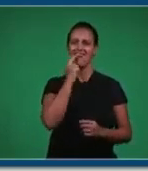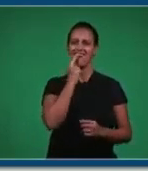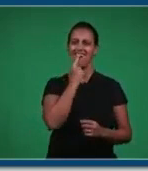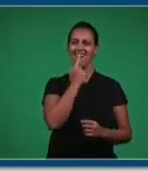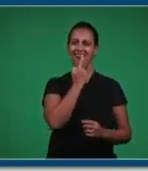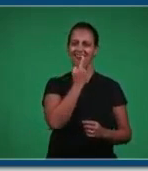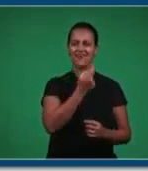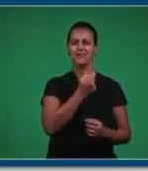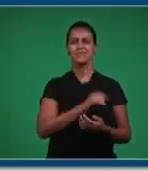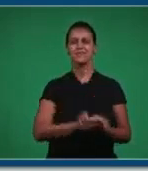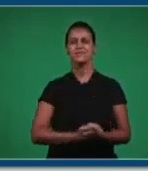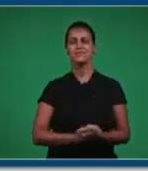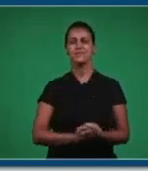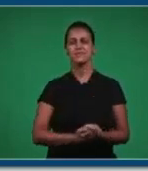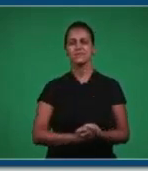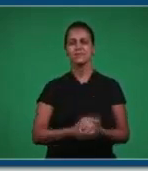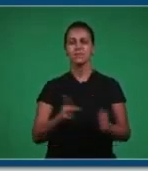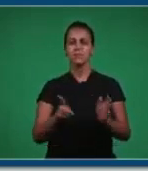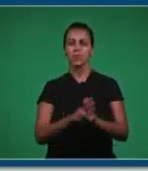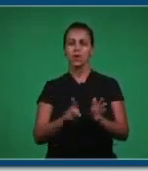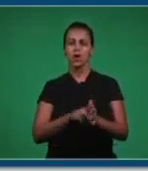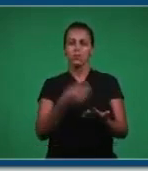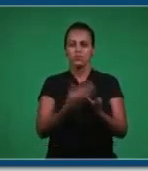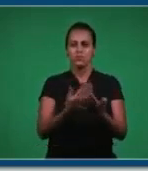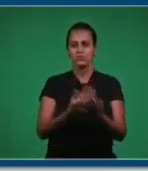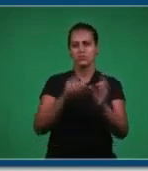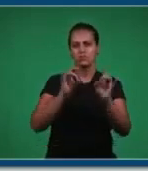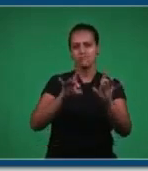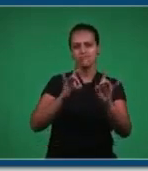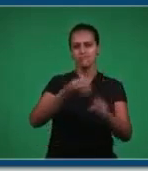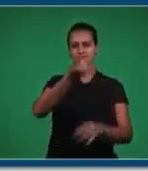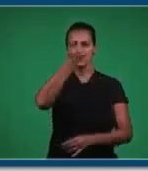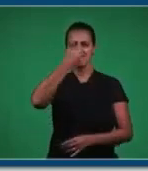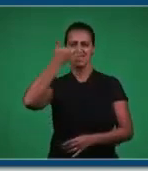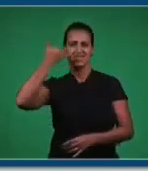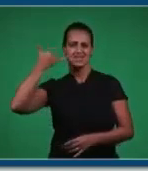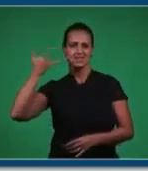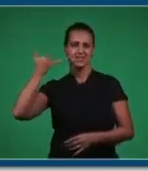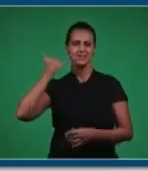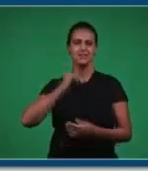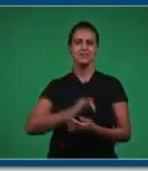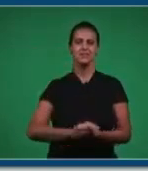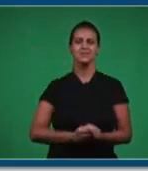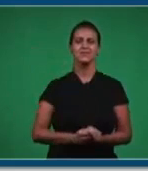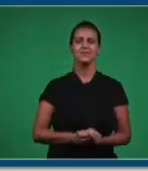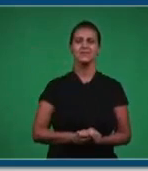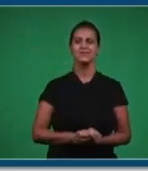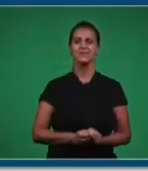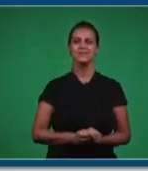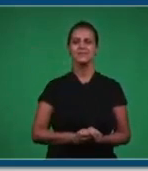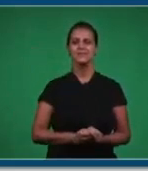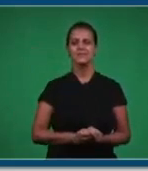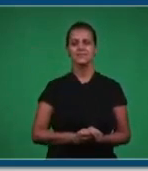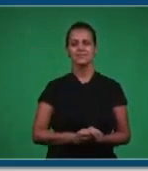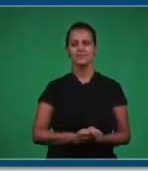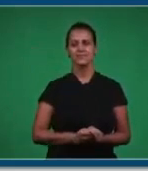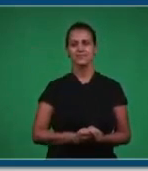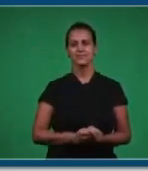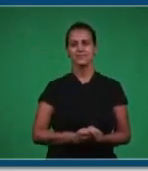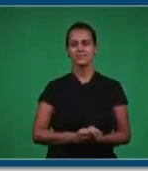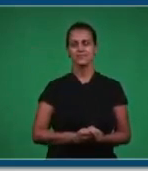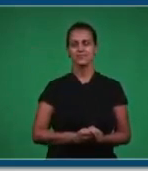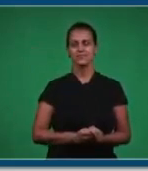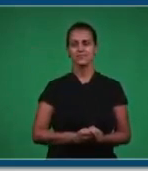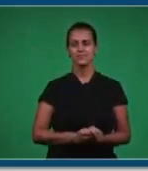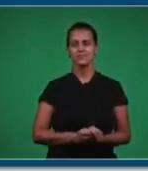and a specialist in implant and epidemiology. Need to speak it